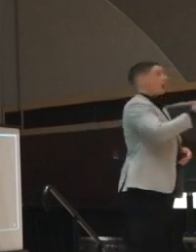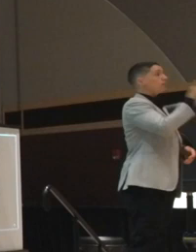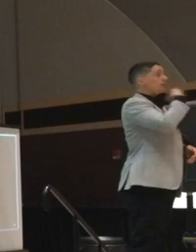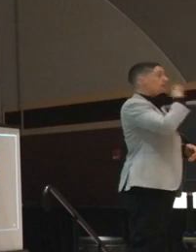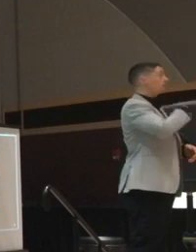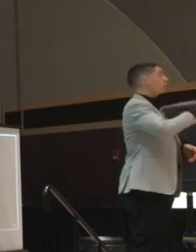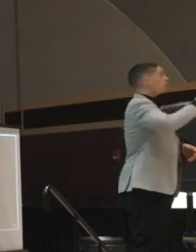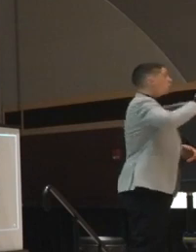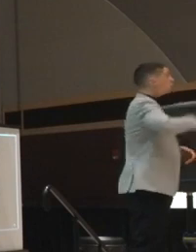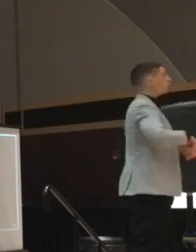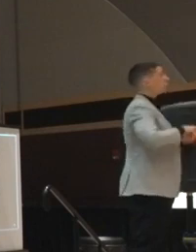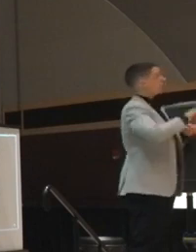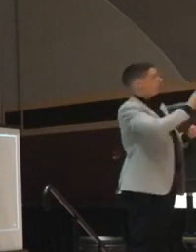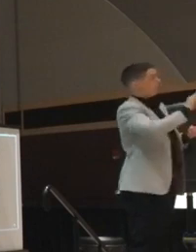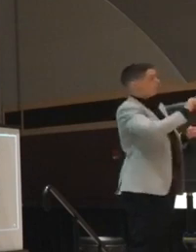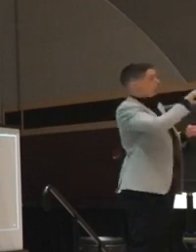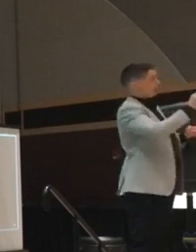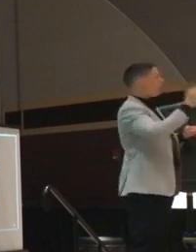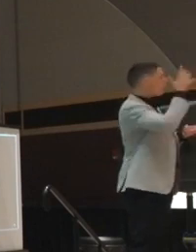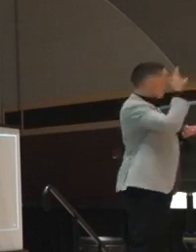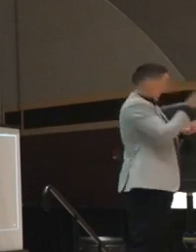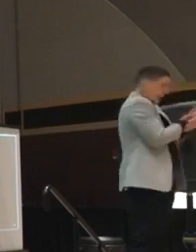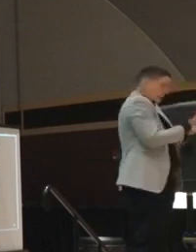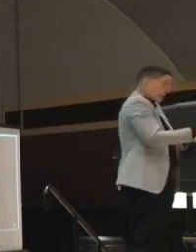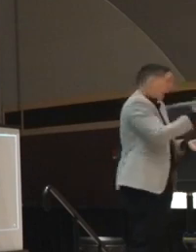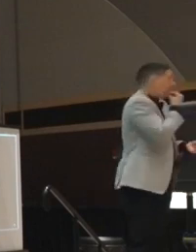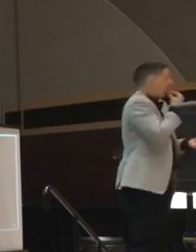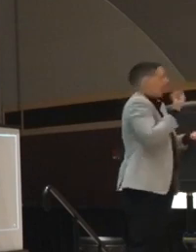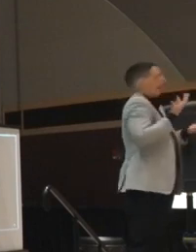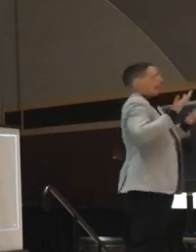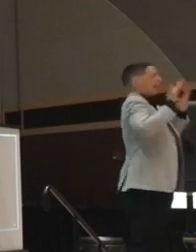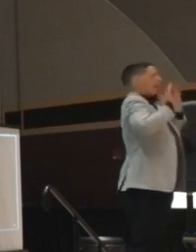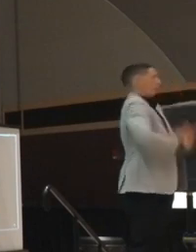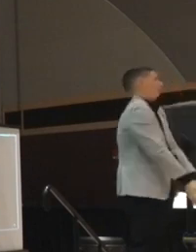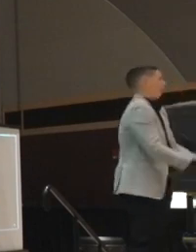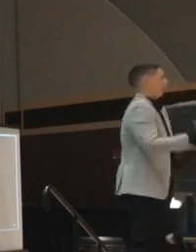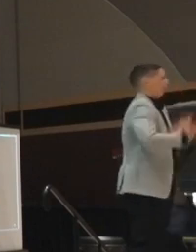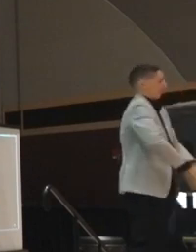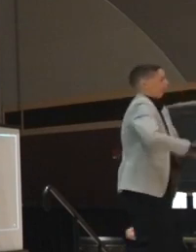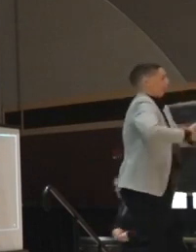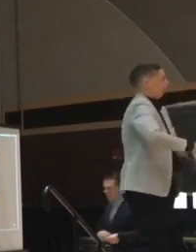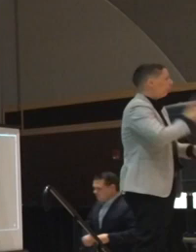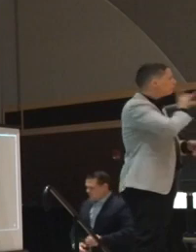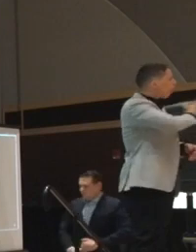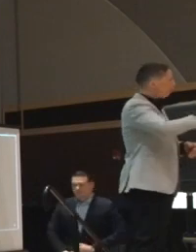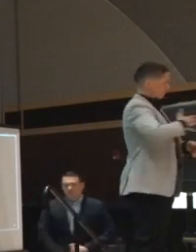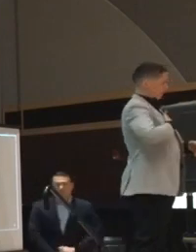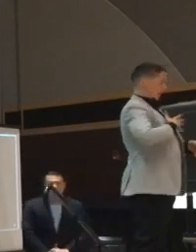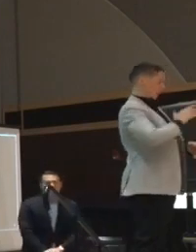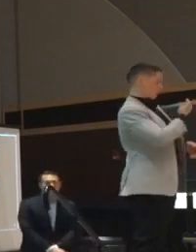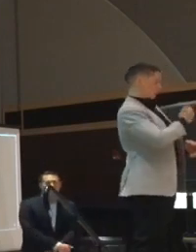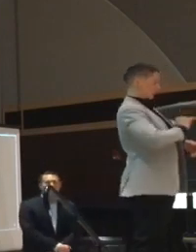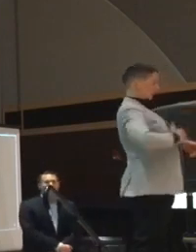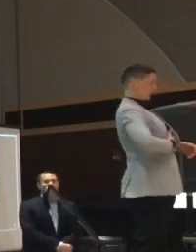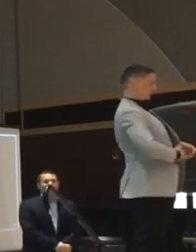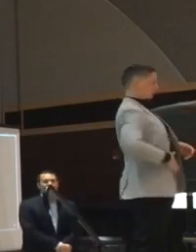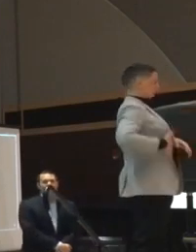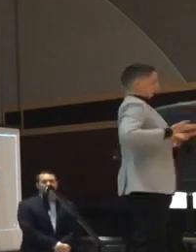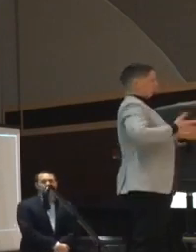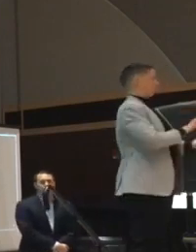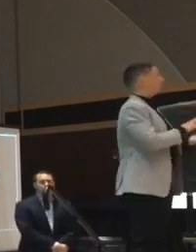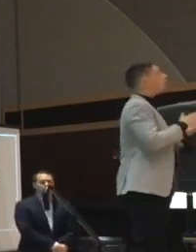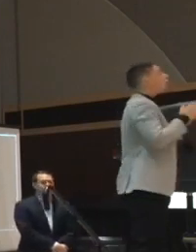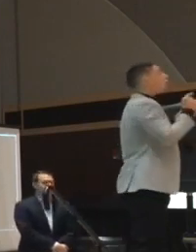I was eating yogurt and Jell-O because everything I ate went straight through me. It was completely awful. And when I went on the low dose